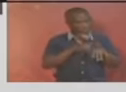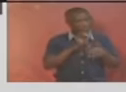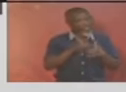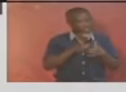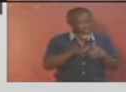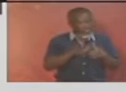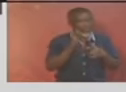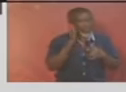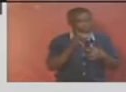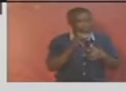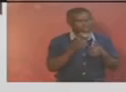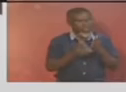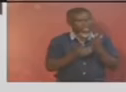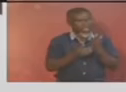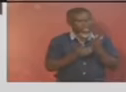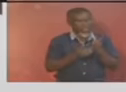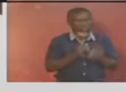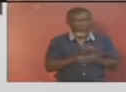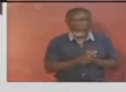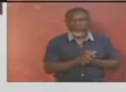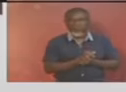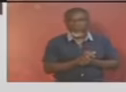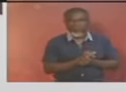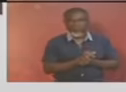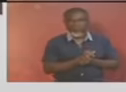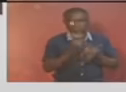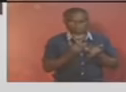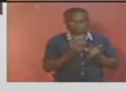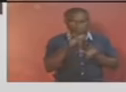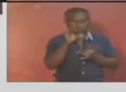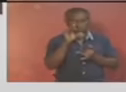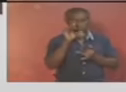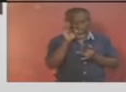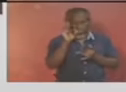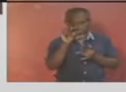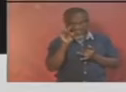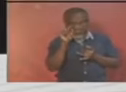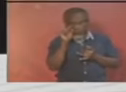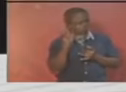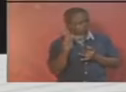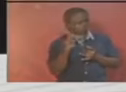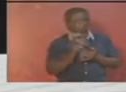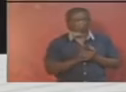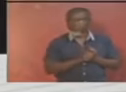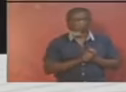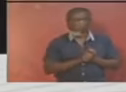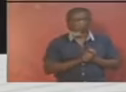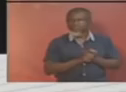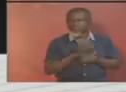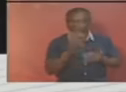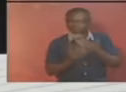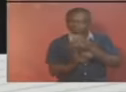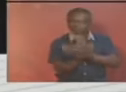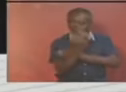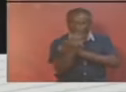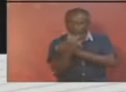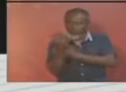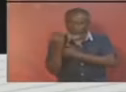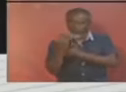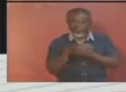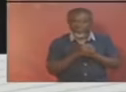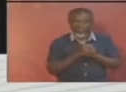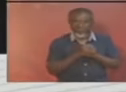this morning with questions from 98.1. Good morning again to you, Ms.